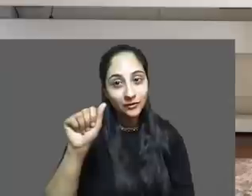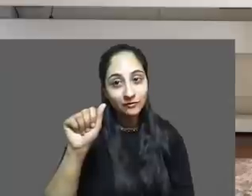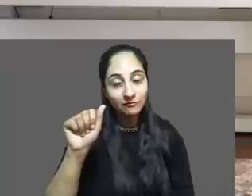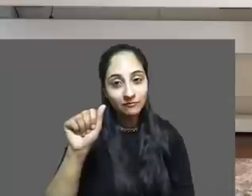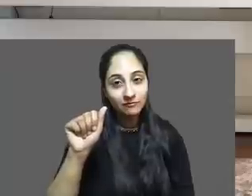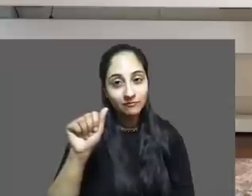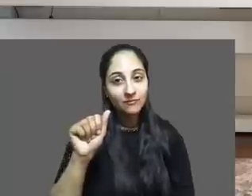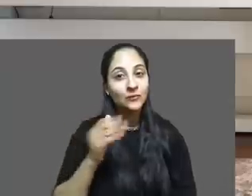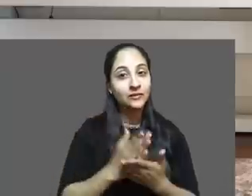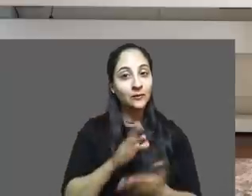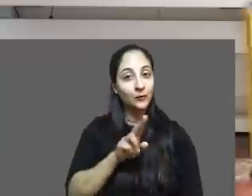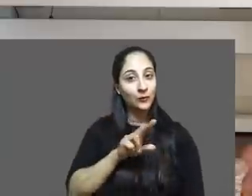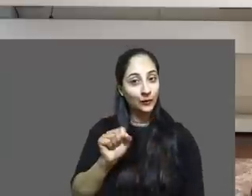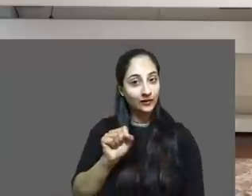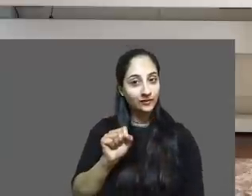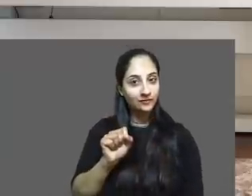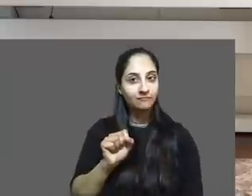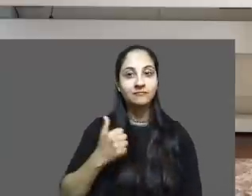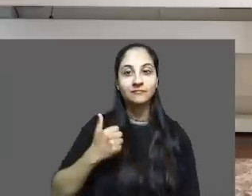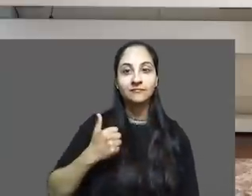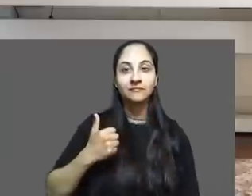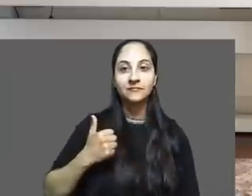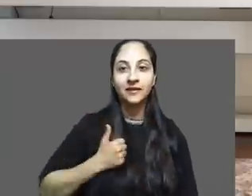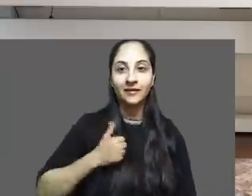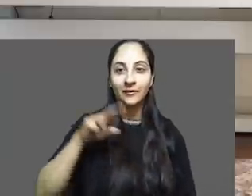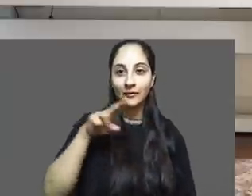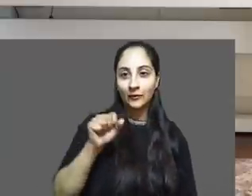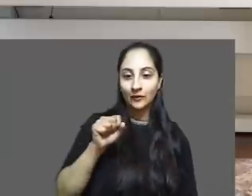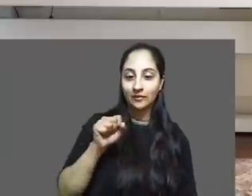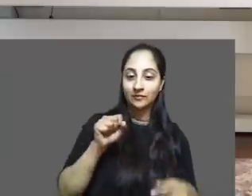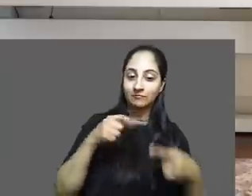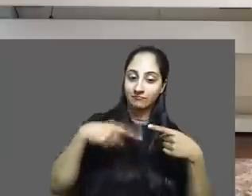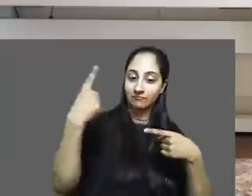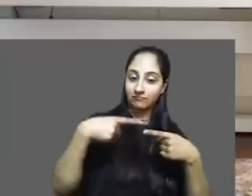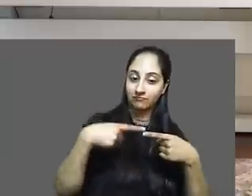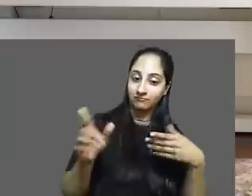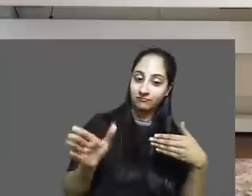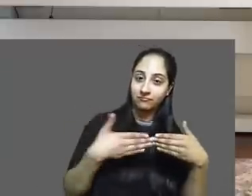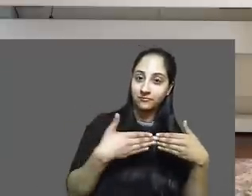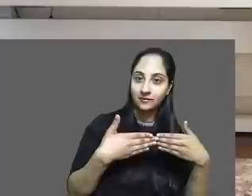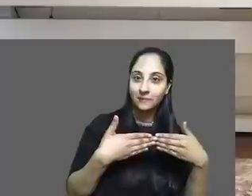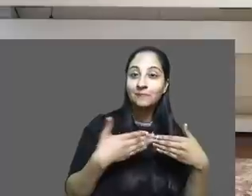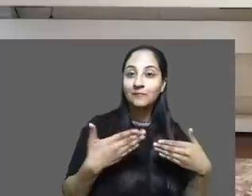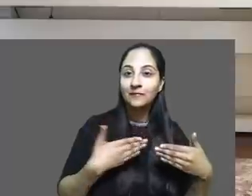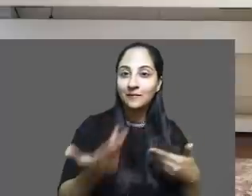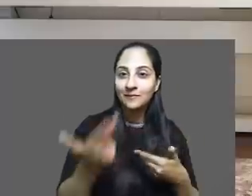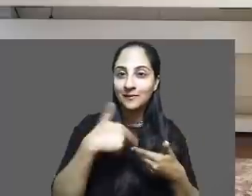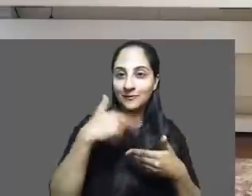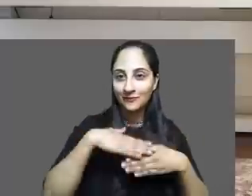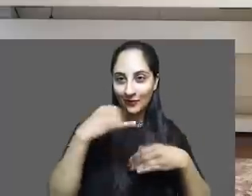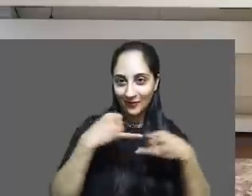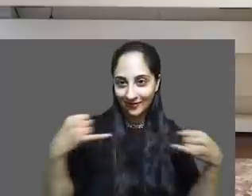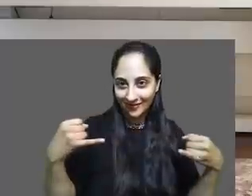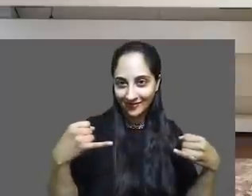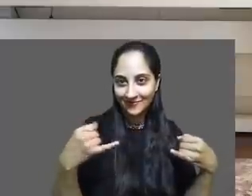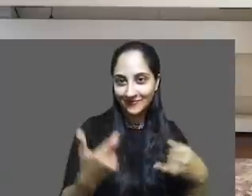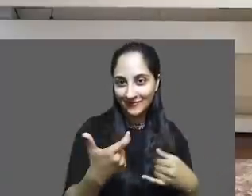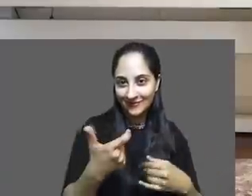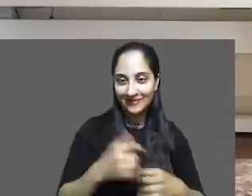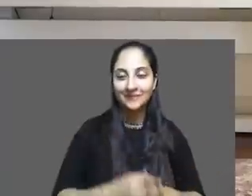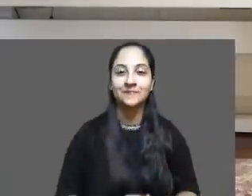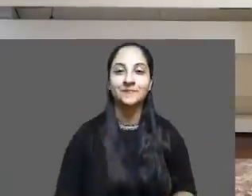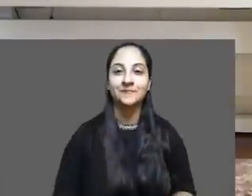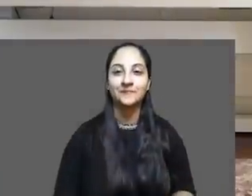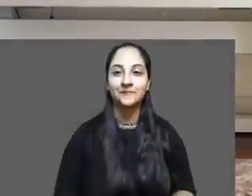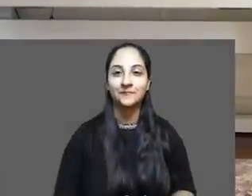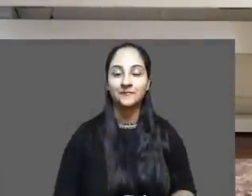you folks in the United States. While our borders might be closed, we are certainly more than happy to have you join us tonight or whenever you're viewing this program.